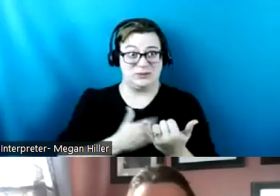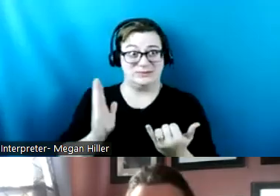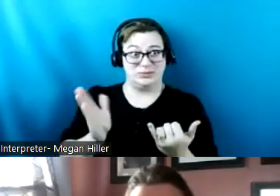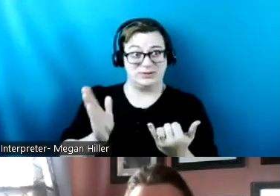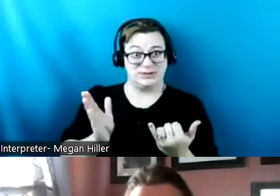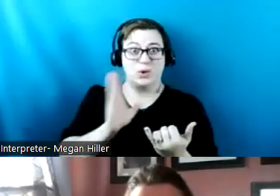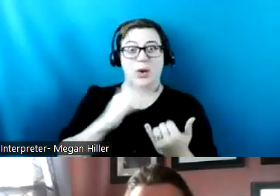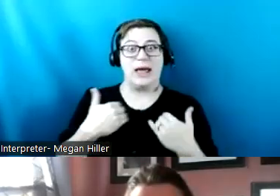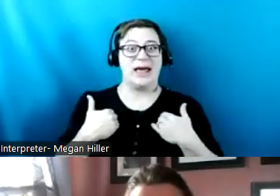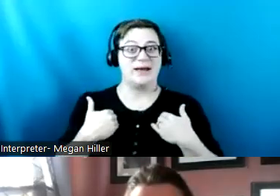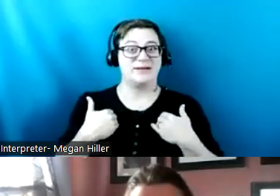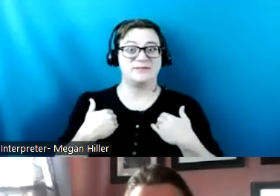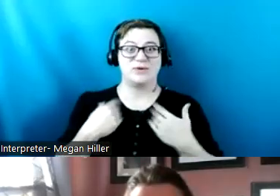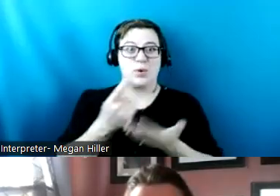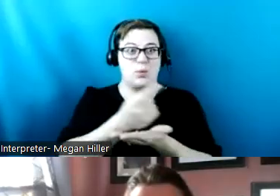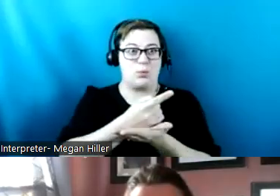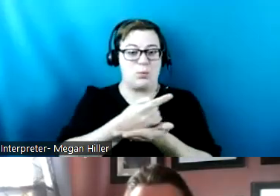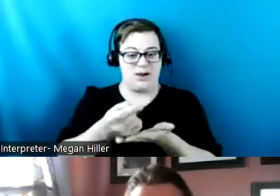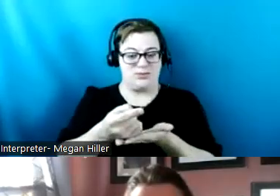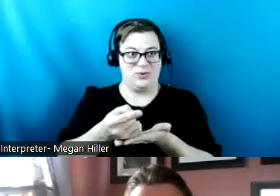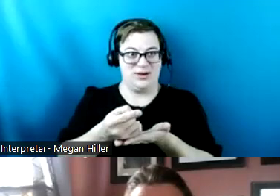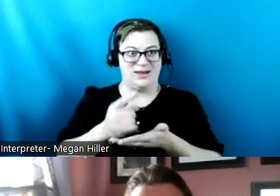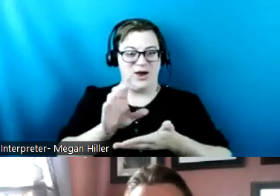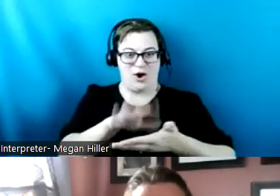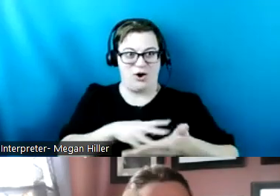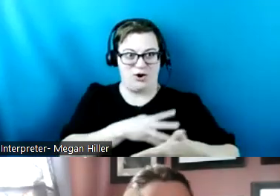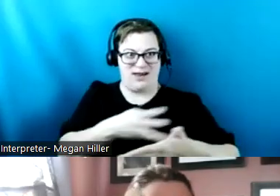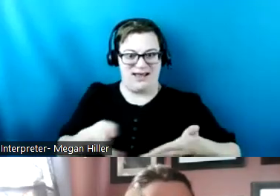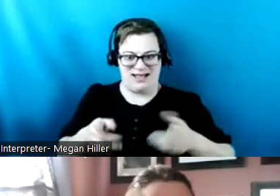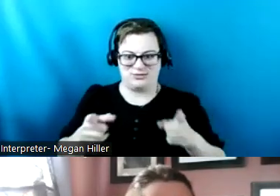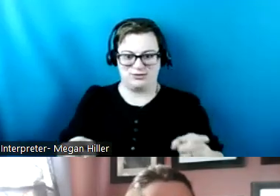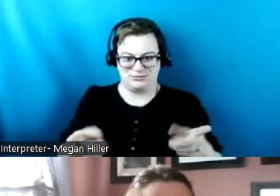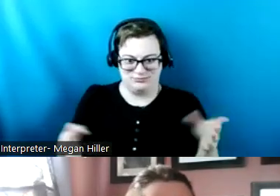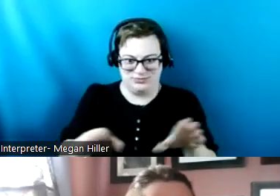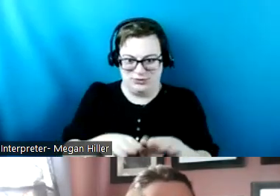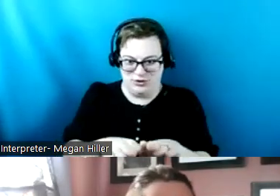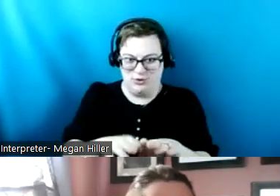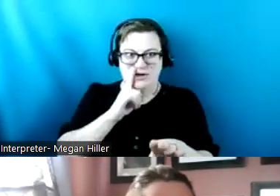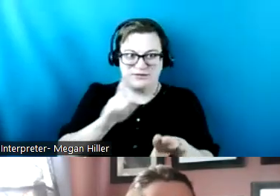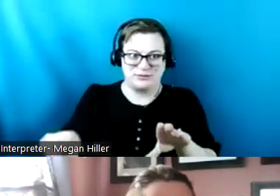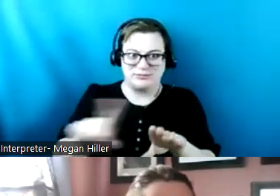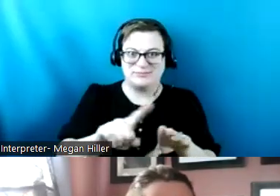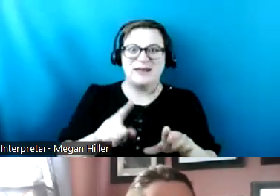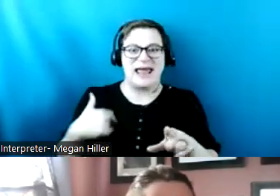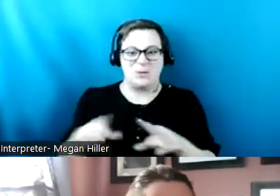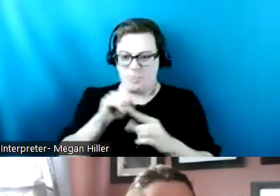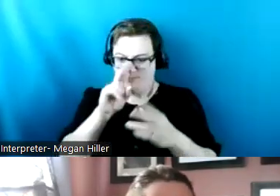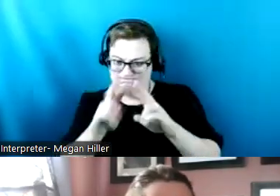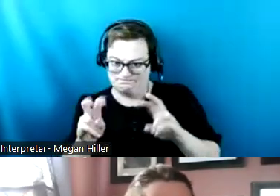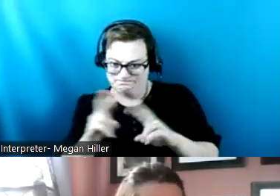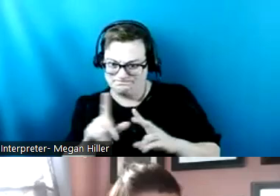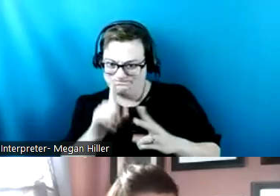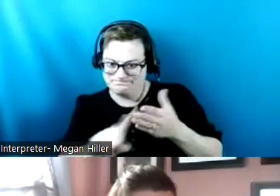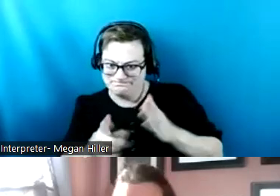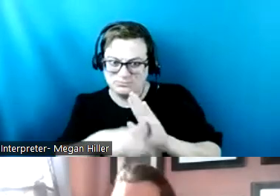week. We've blocked off our calendars. We are going to deep dive into all of this feedback and integrate it into the